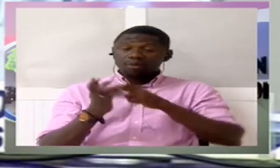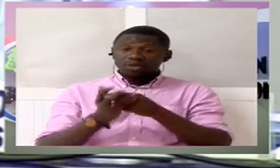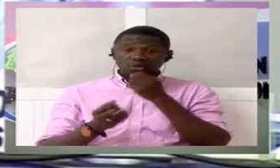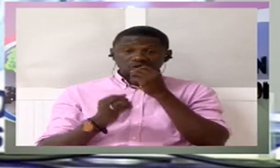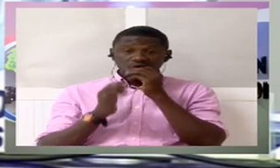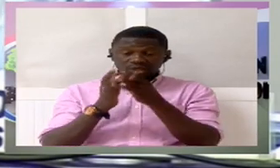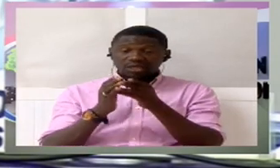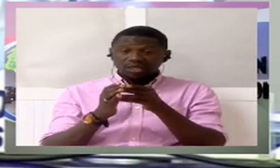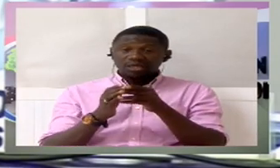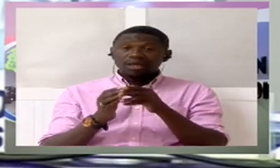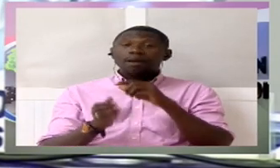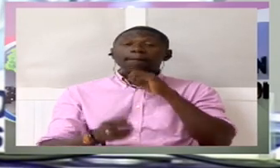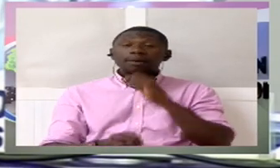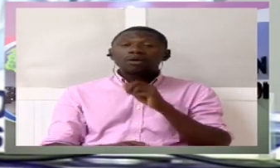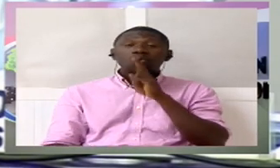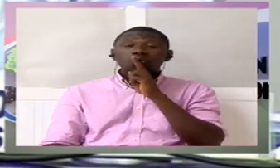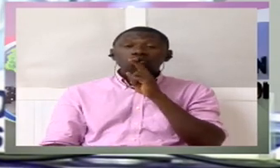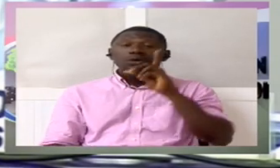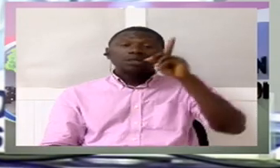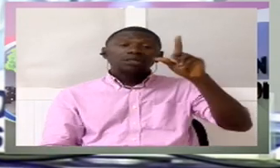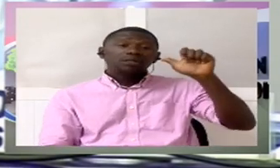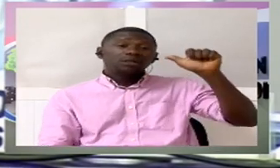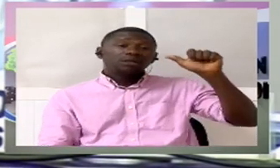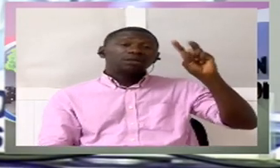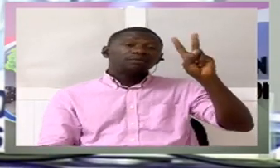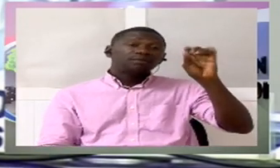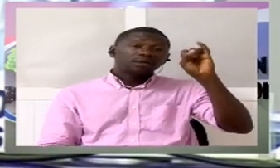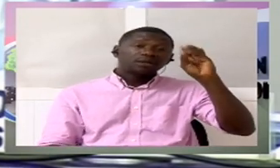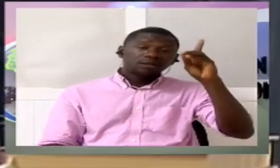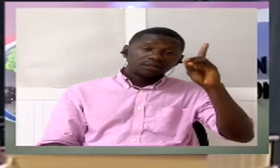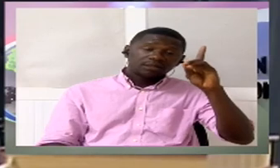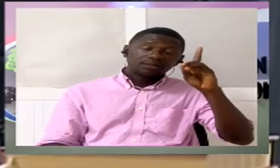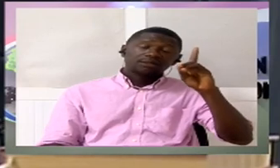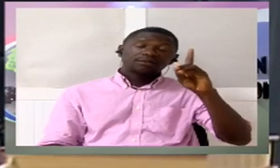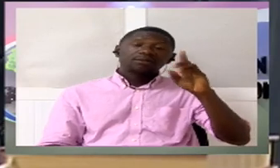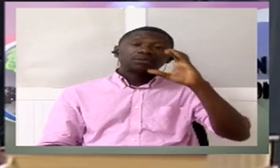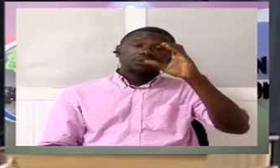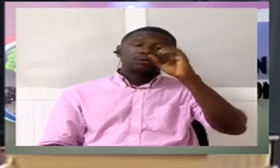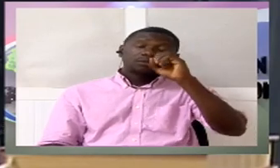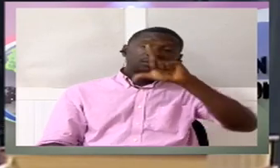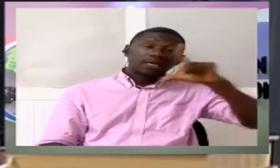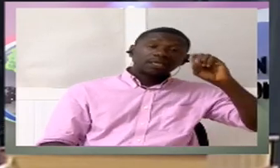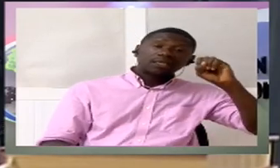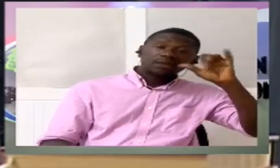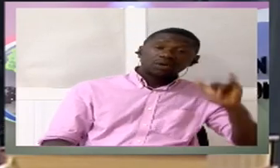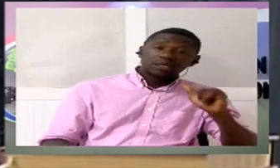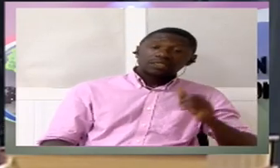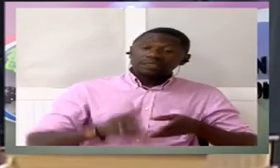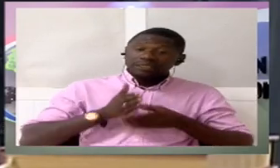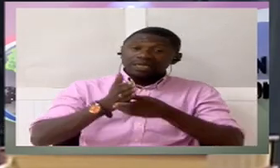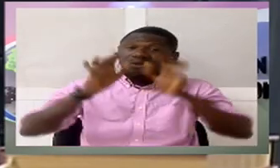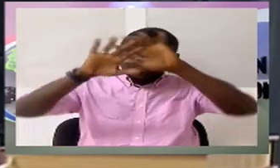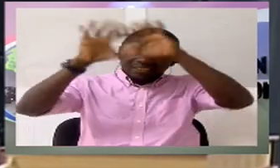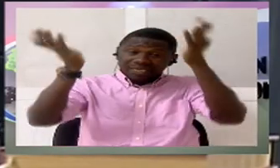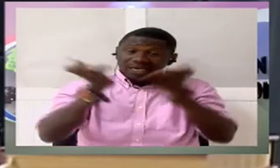Prison Service? Amuntaibe mawalem David Colley, atelemu Director General ti kasodo kukuna. Atelem Director General ti kasodo kukuna.